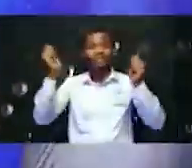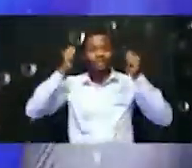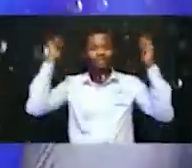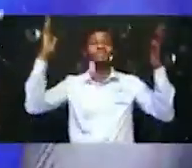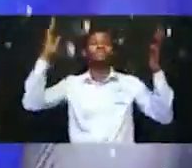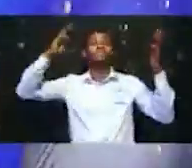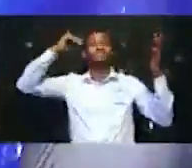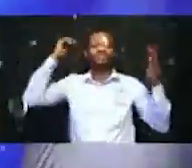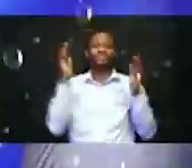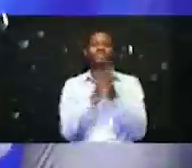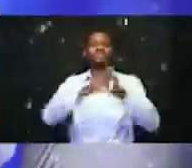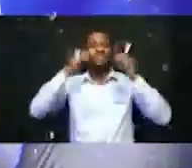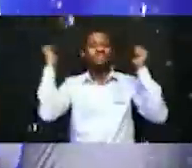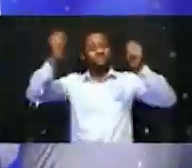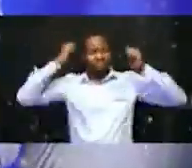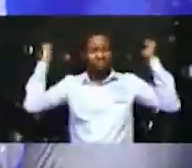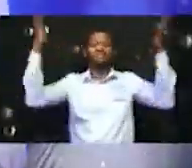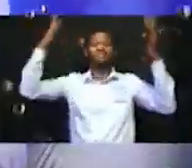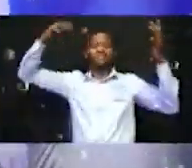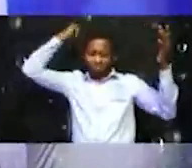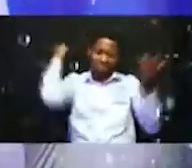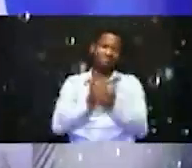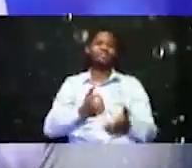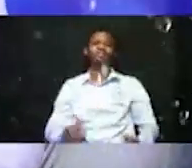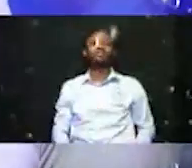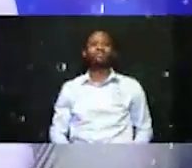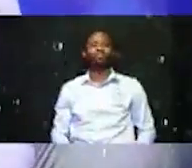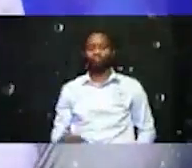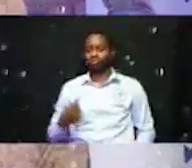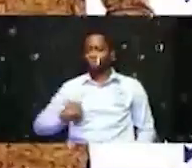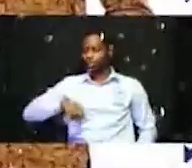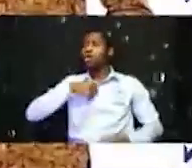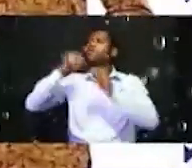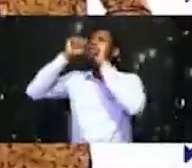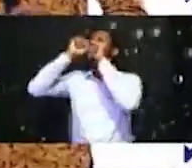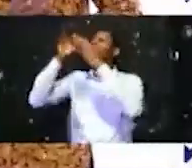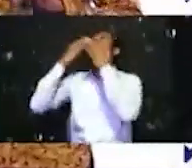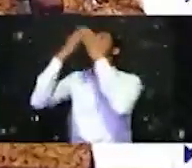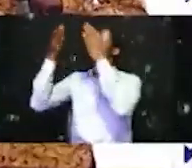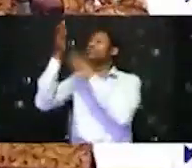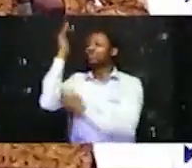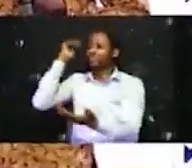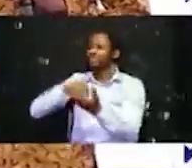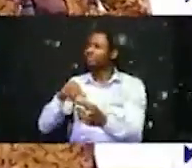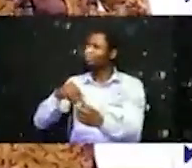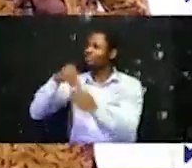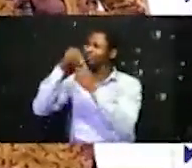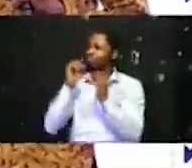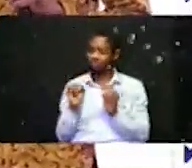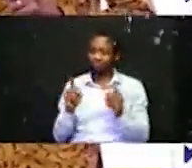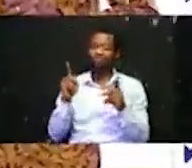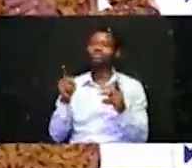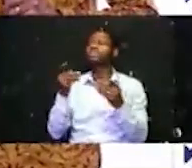Hallelujah. Amen. Hallelujah. Amen. We want to bless God again for this special opportunity to